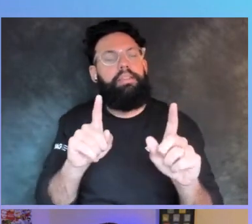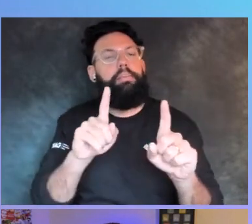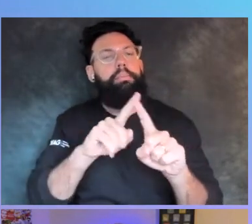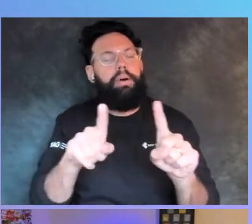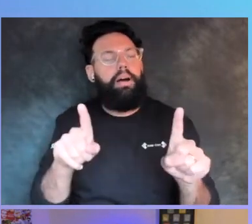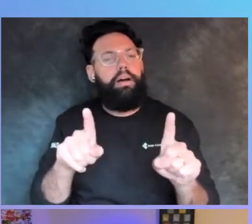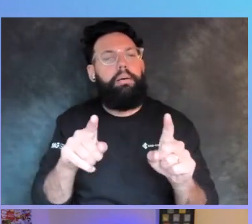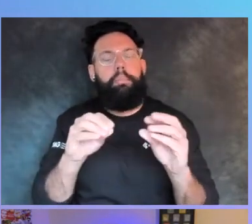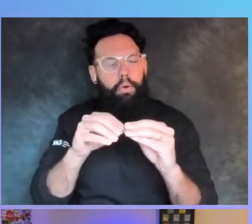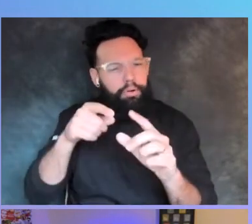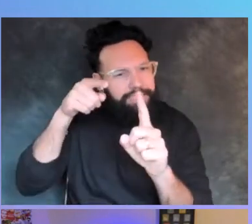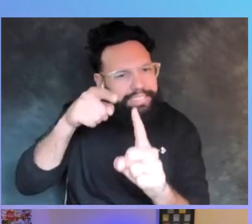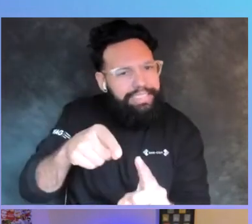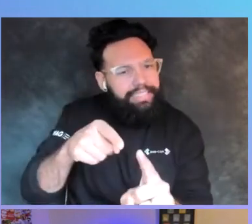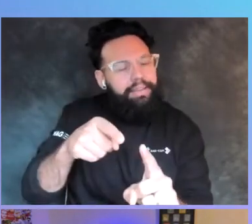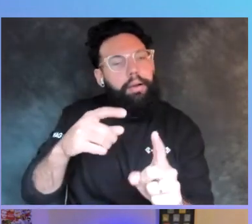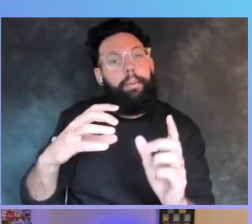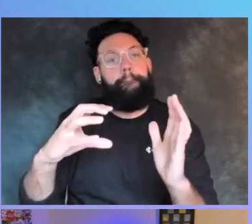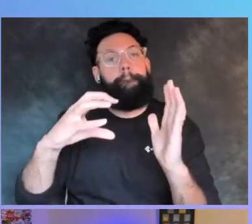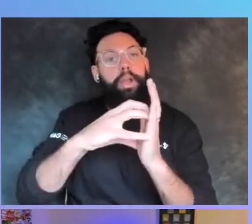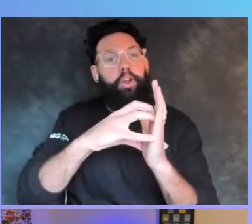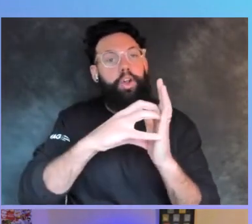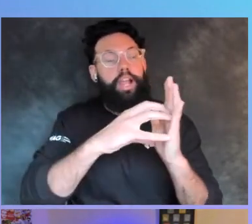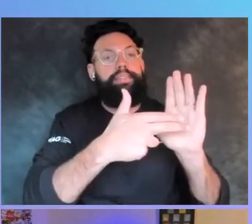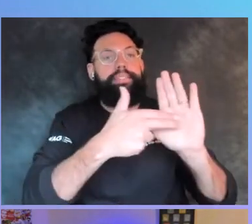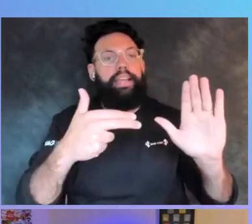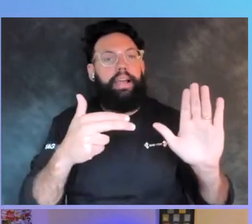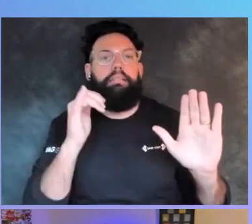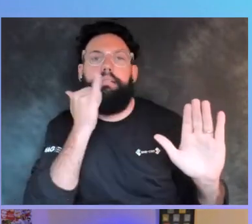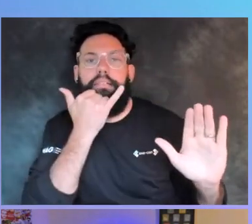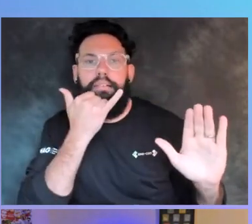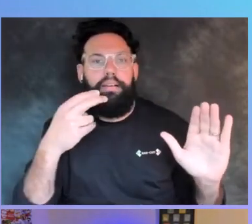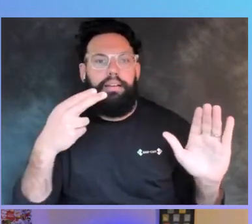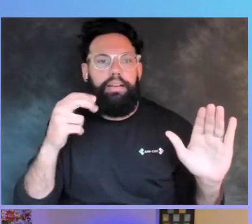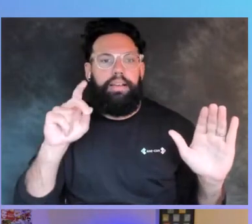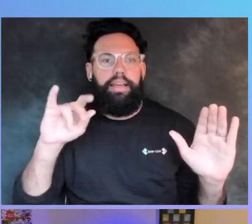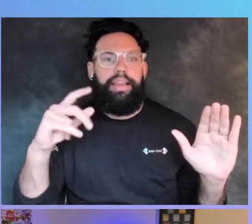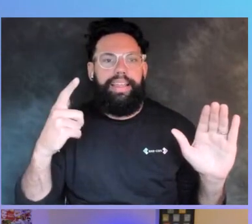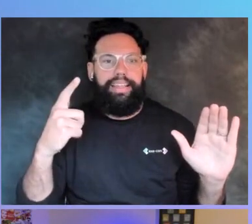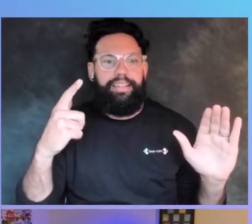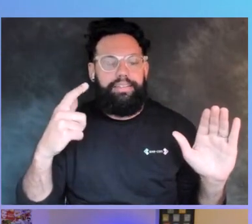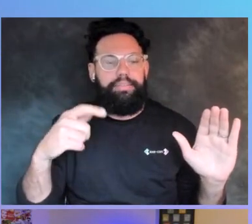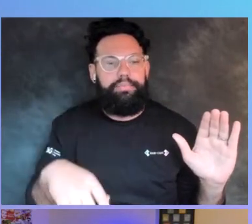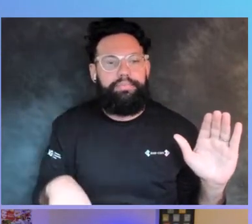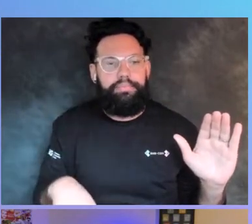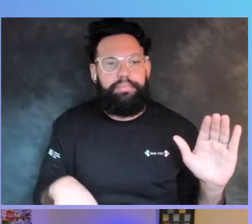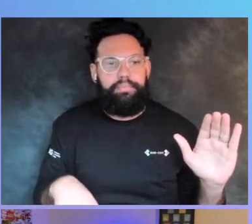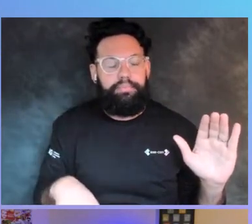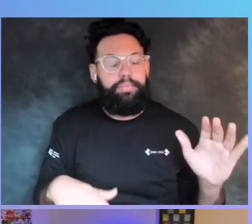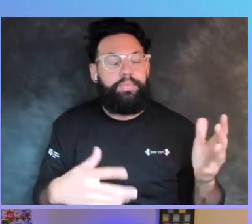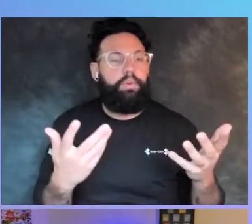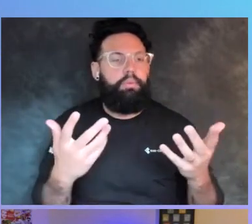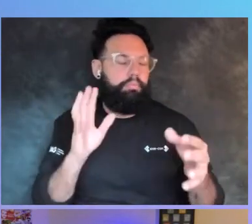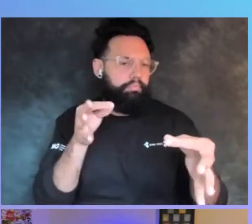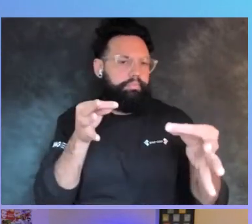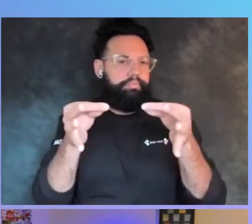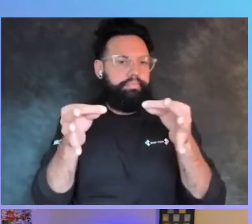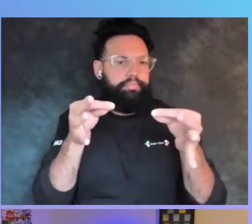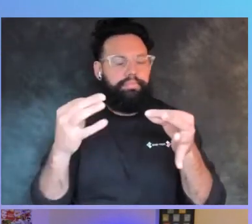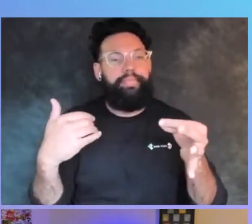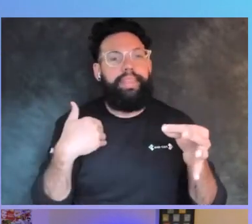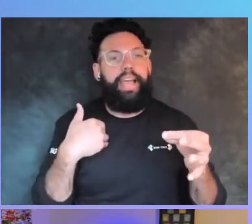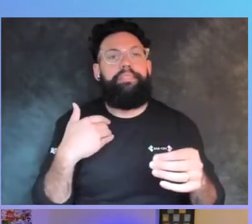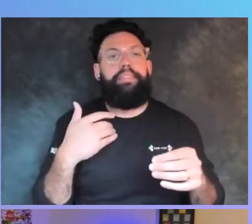tag to look like a heading. If you can't see the slides, what we have here is a paragraph